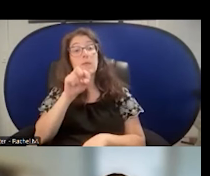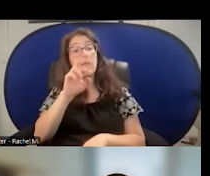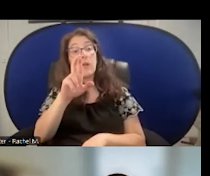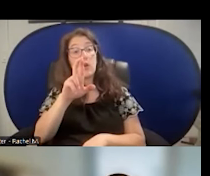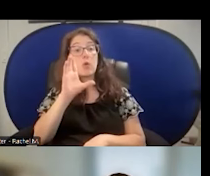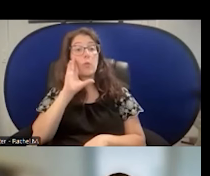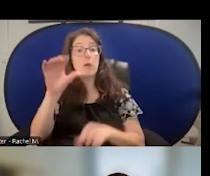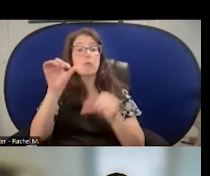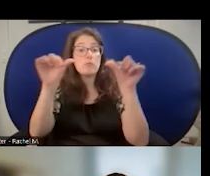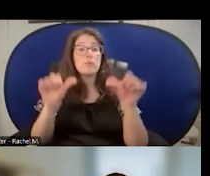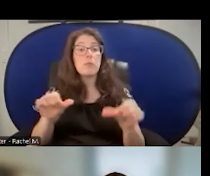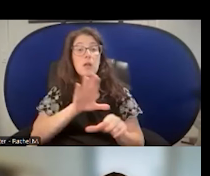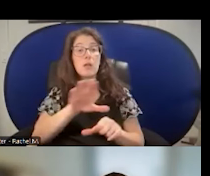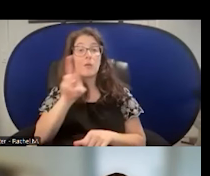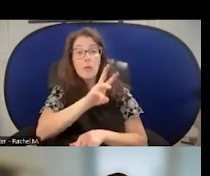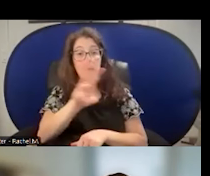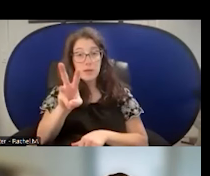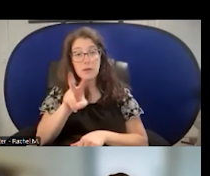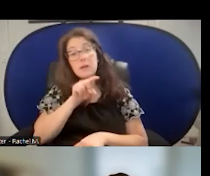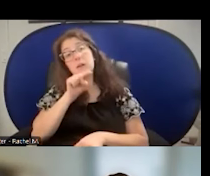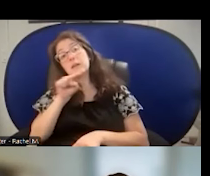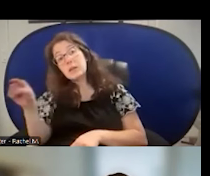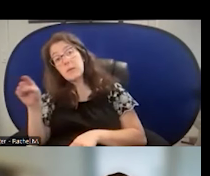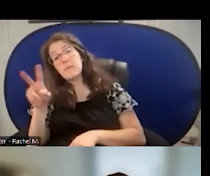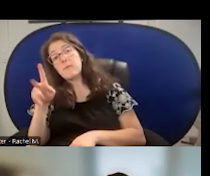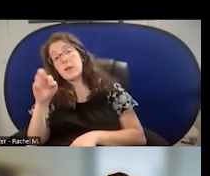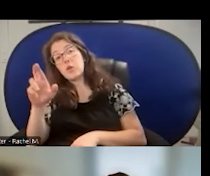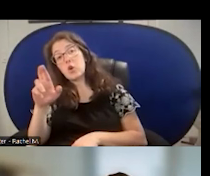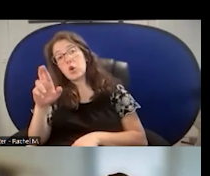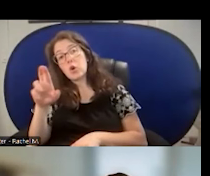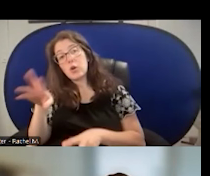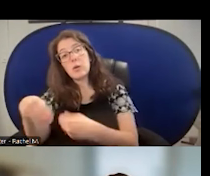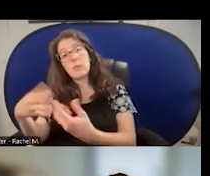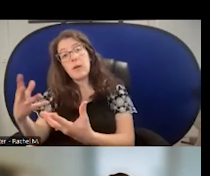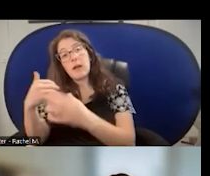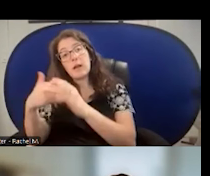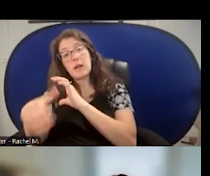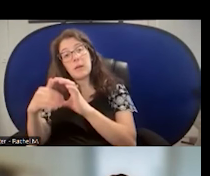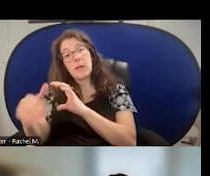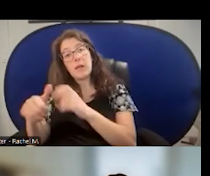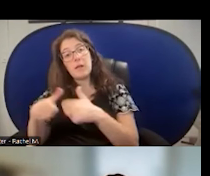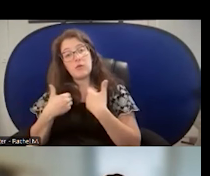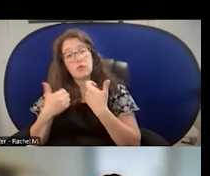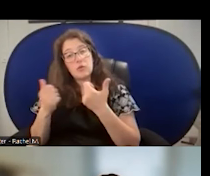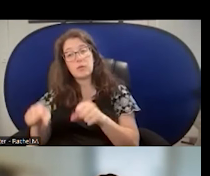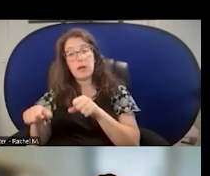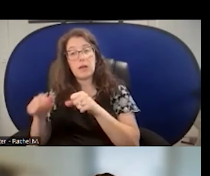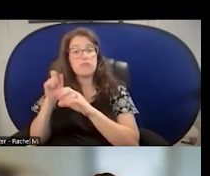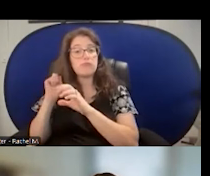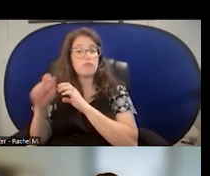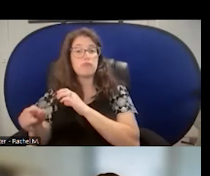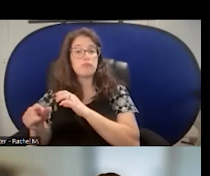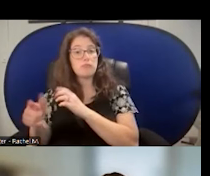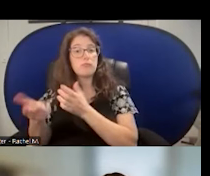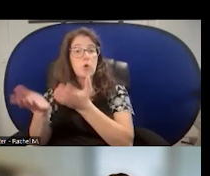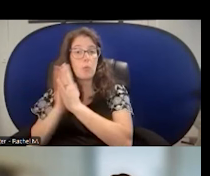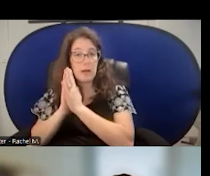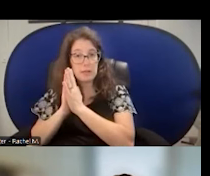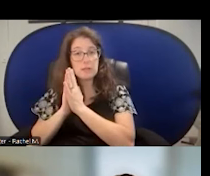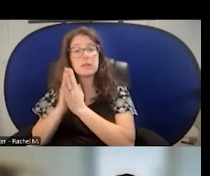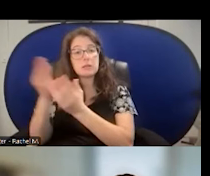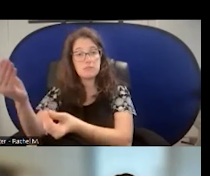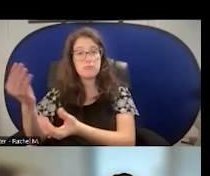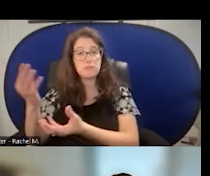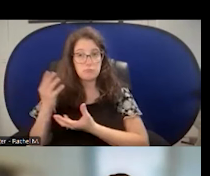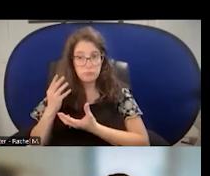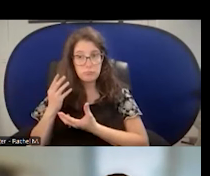website. Some vendors will give you an email address to request the Accessibility Conformance Report for the piece of software